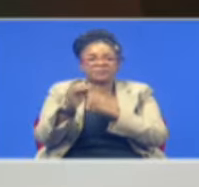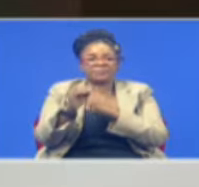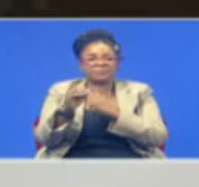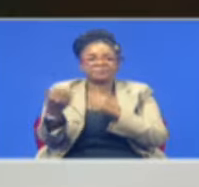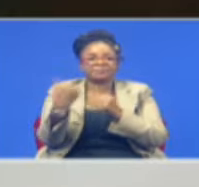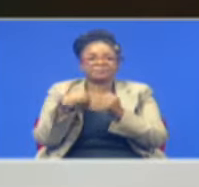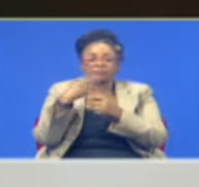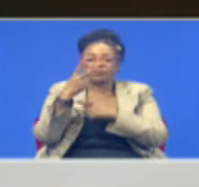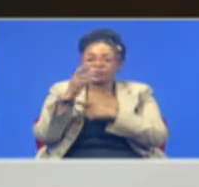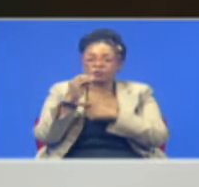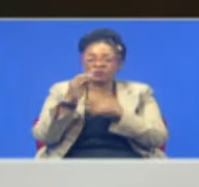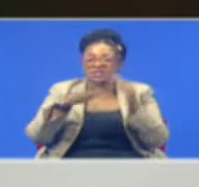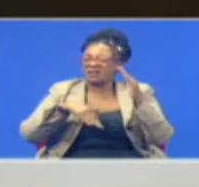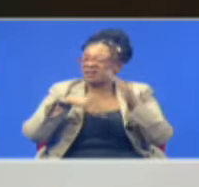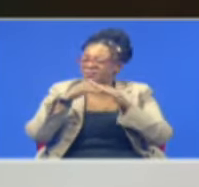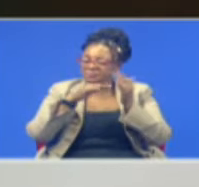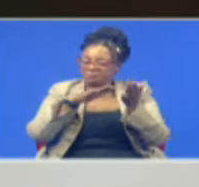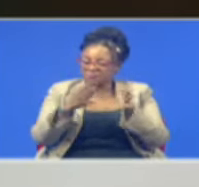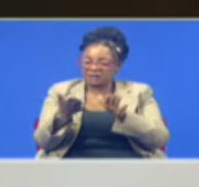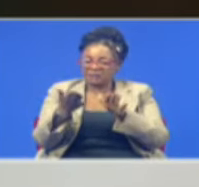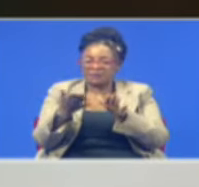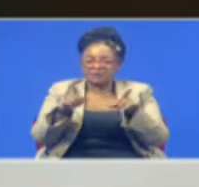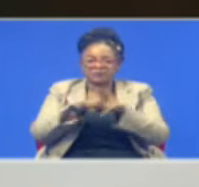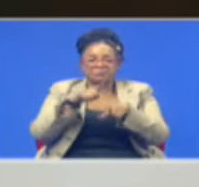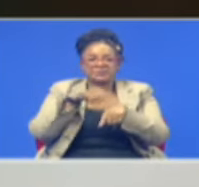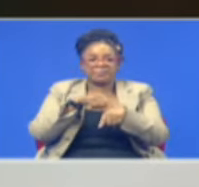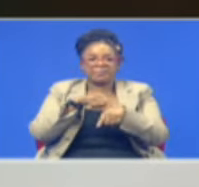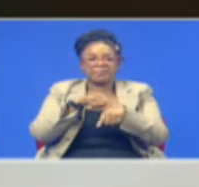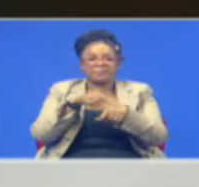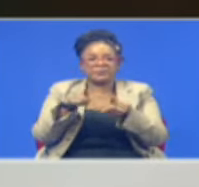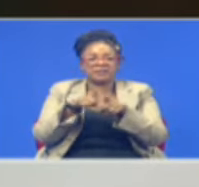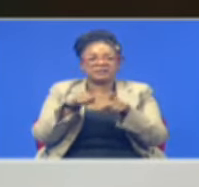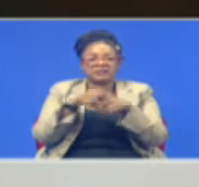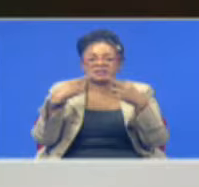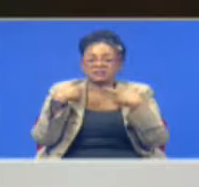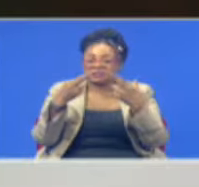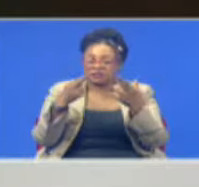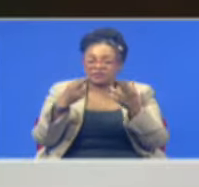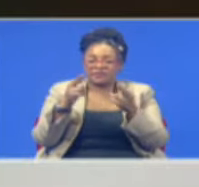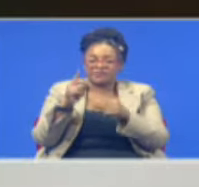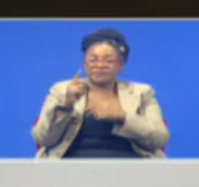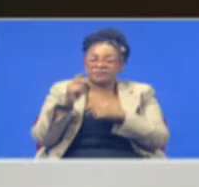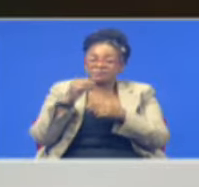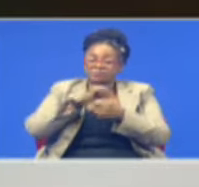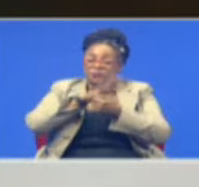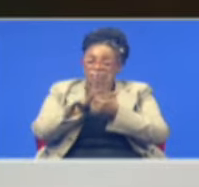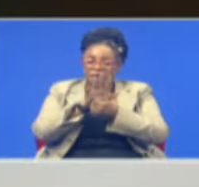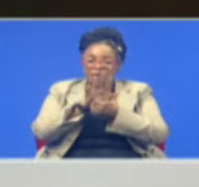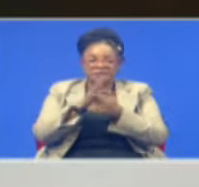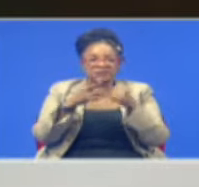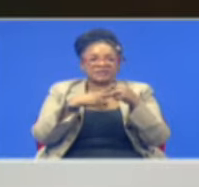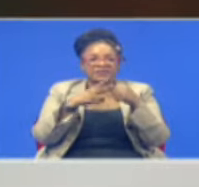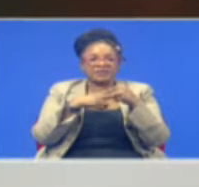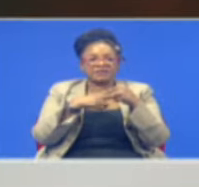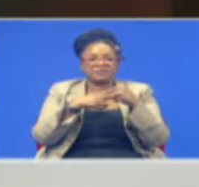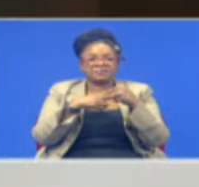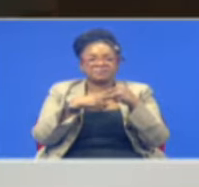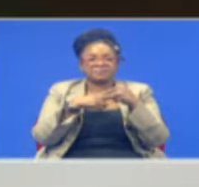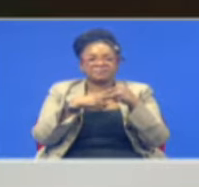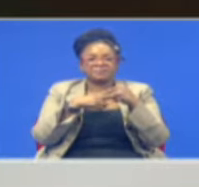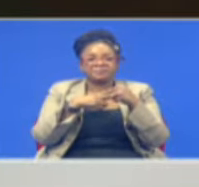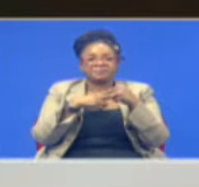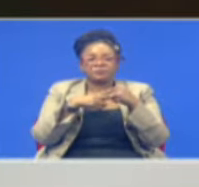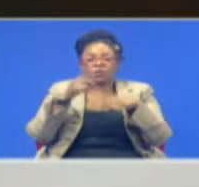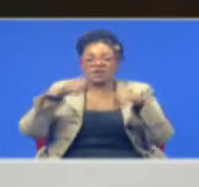20 deaths reported in the same time frame as a result of the virus. Seven of them, though, occurred on